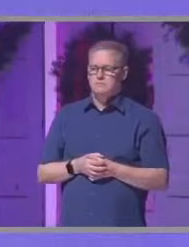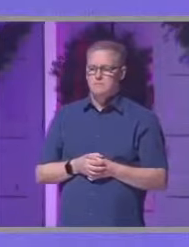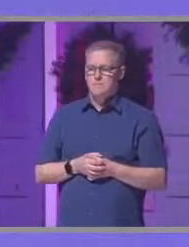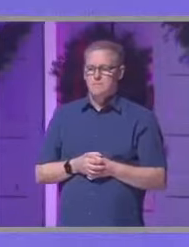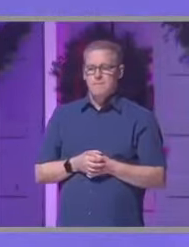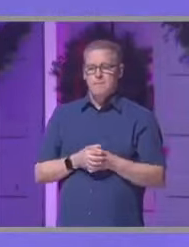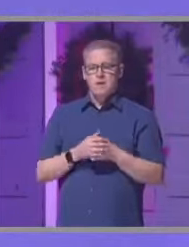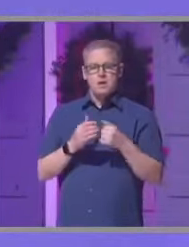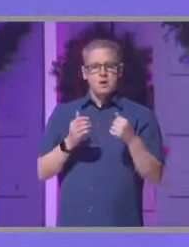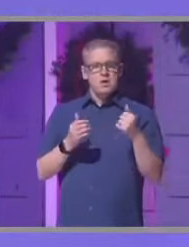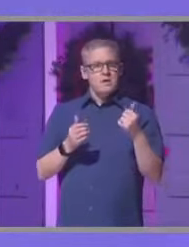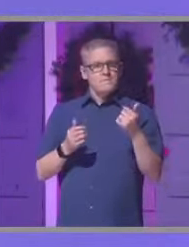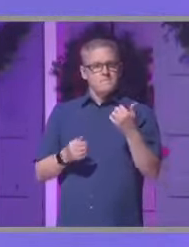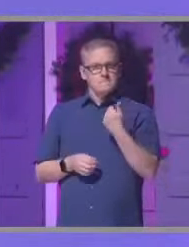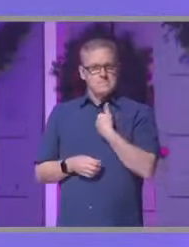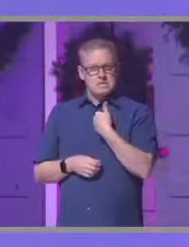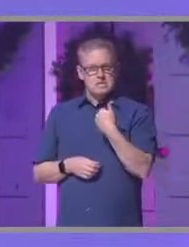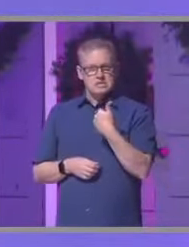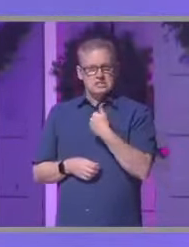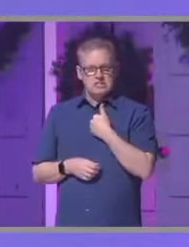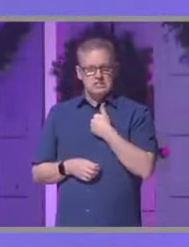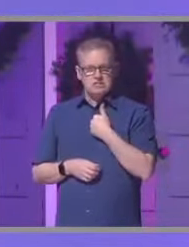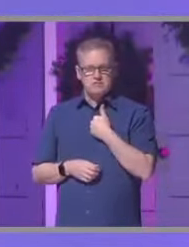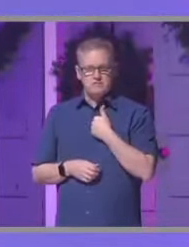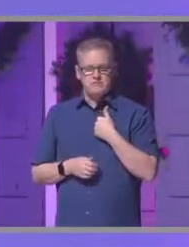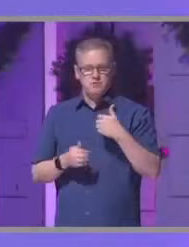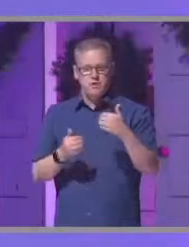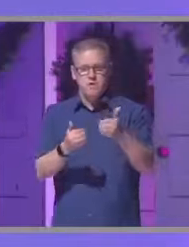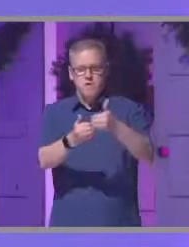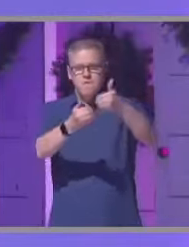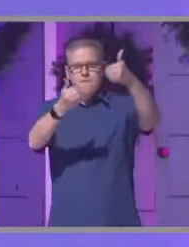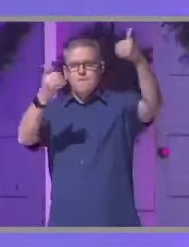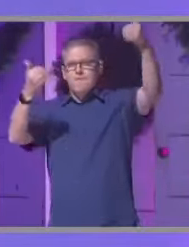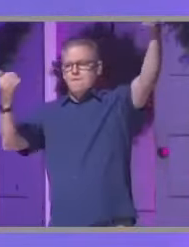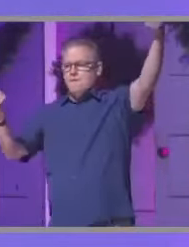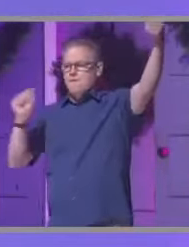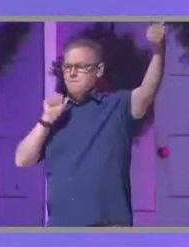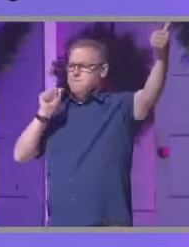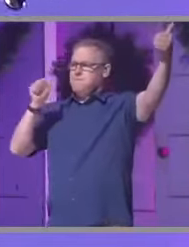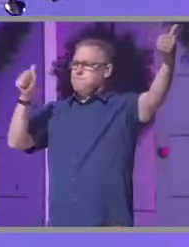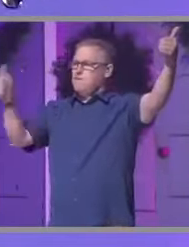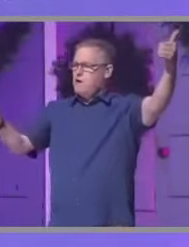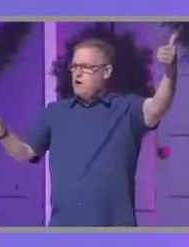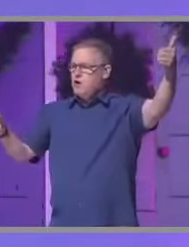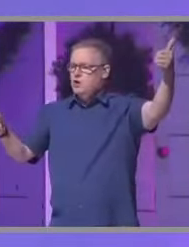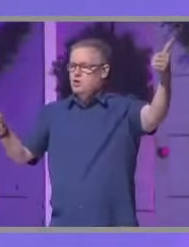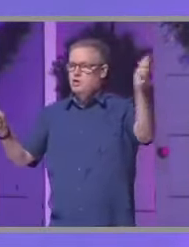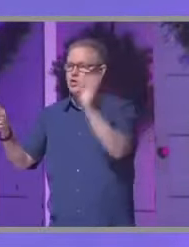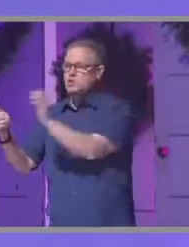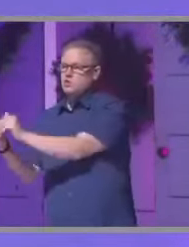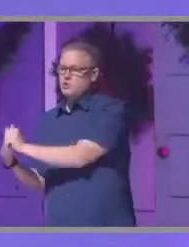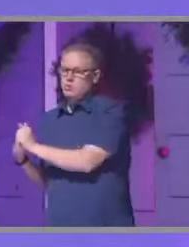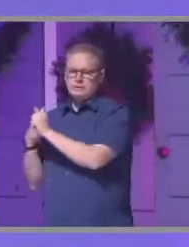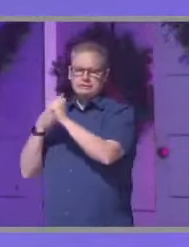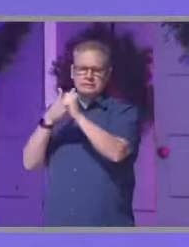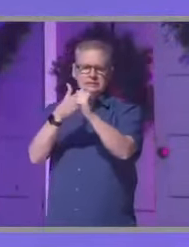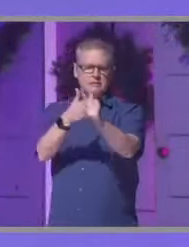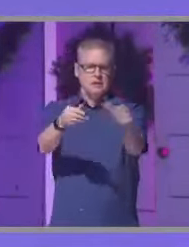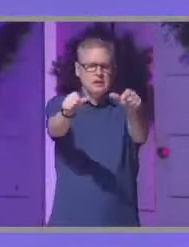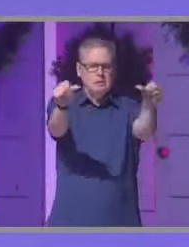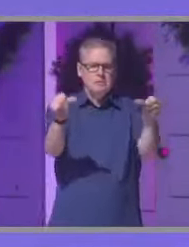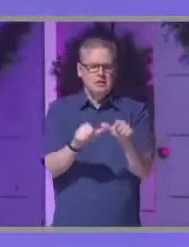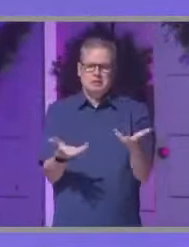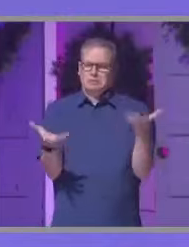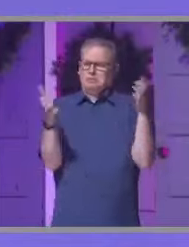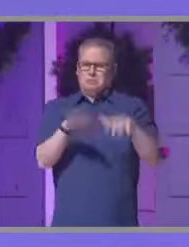And when I find myself so far from home, and you lead me somewhere that I